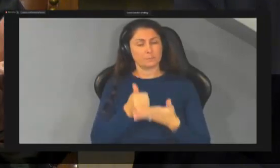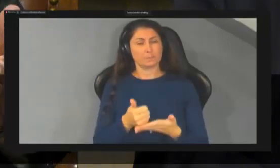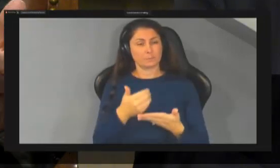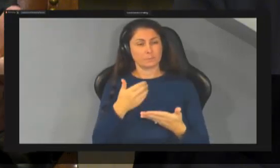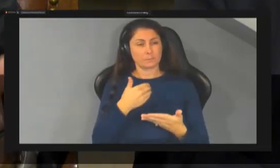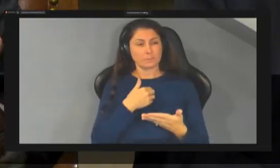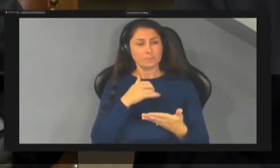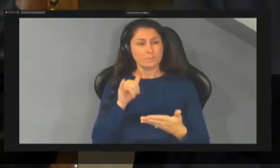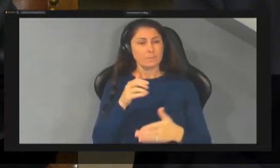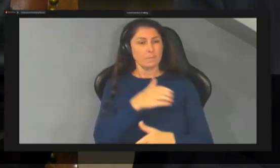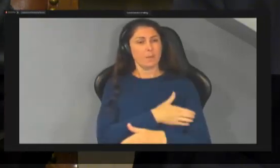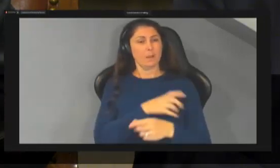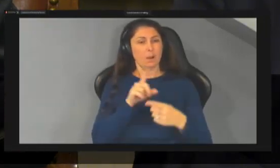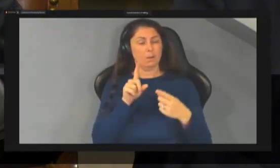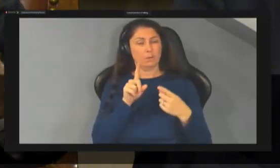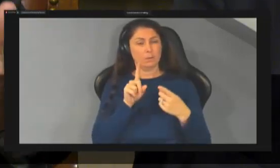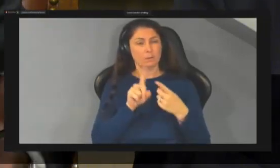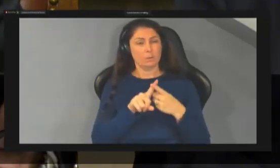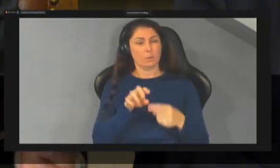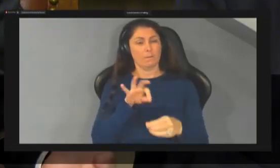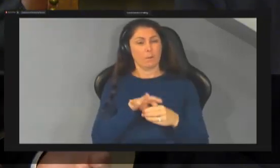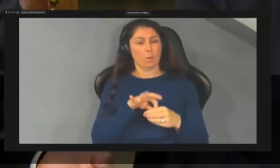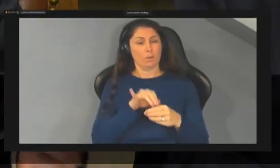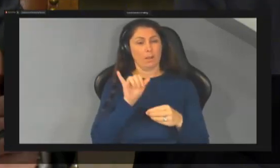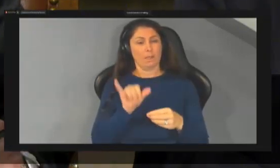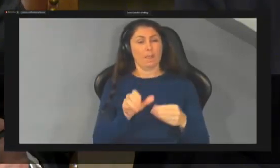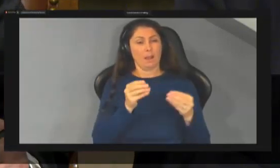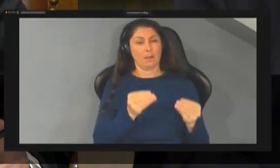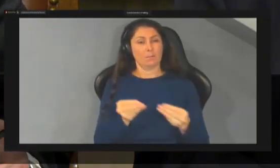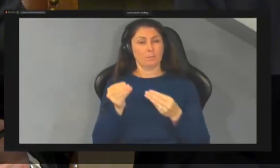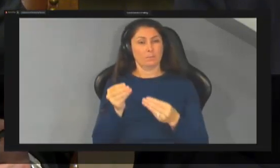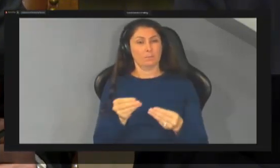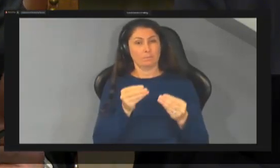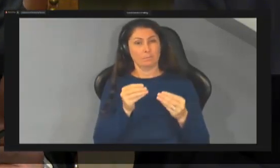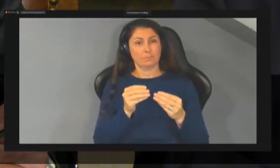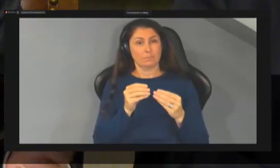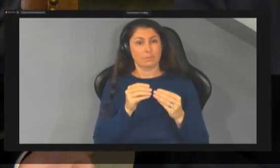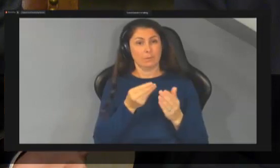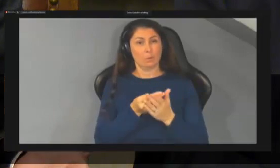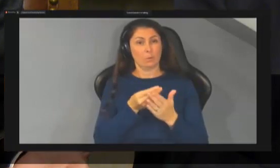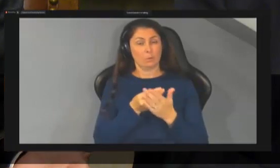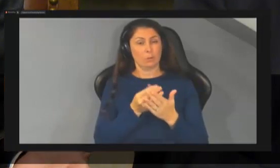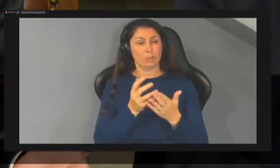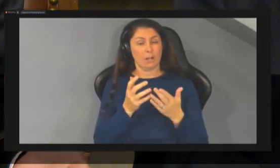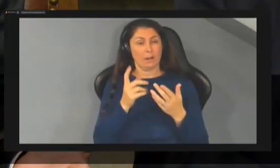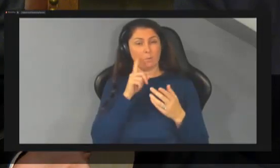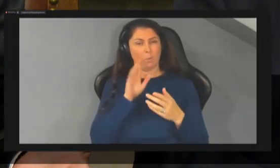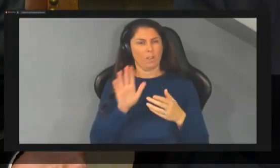vote in a fiduciary manner, voting for their salaries. And I